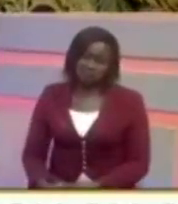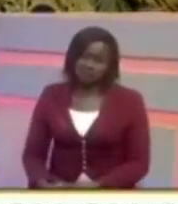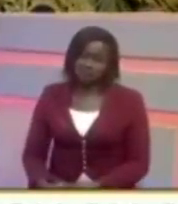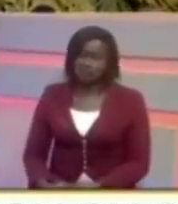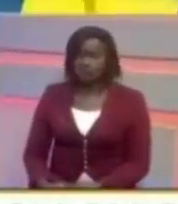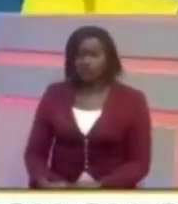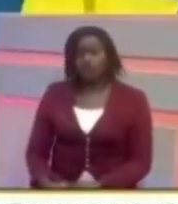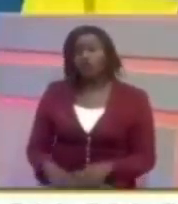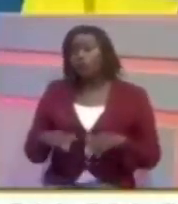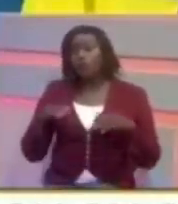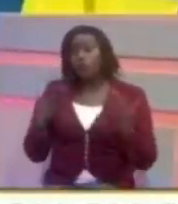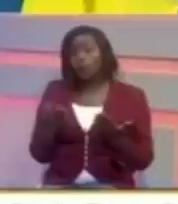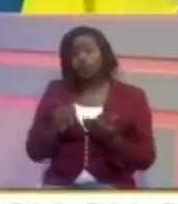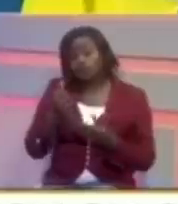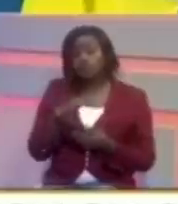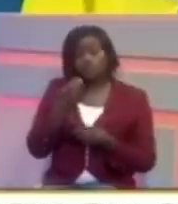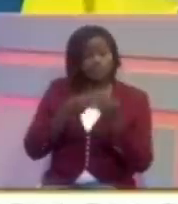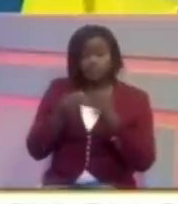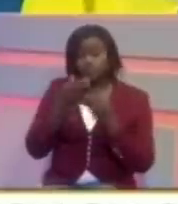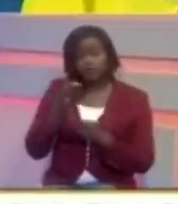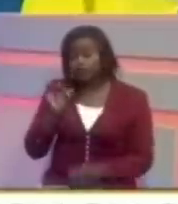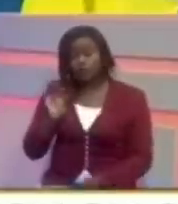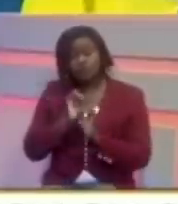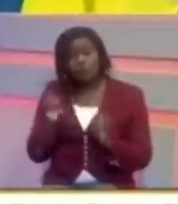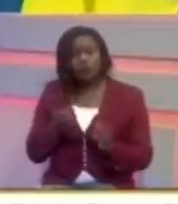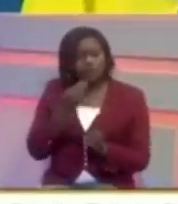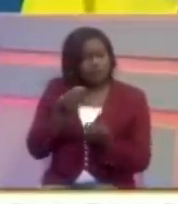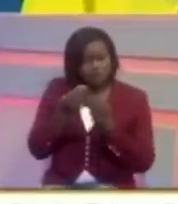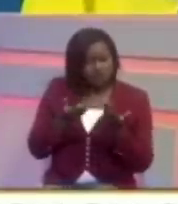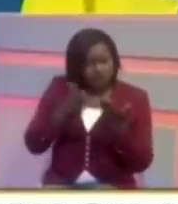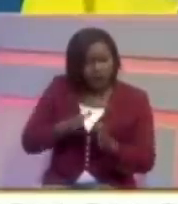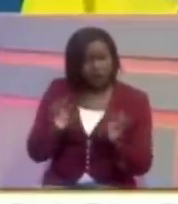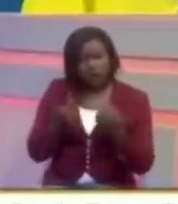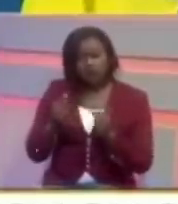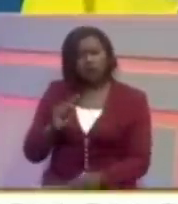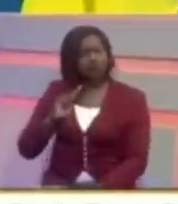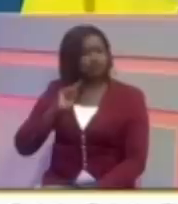or eat the vinegar. You will not die. You will eat. It's not very sweet, but.